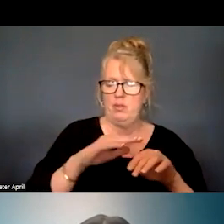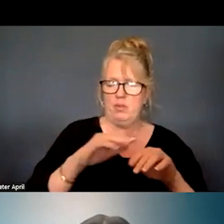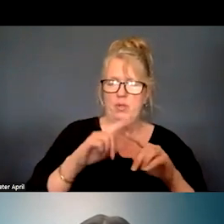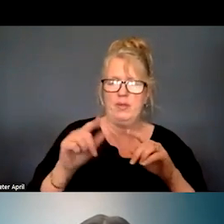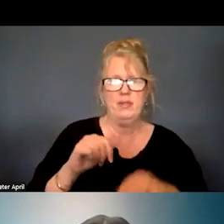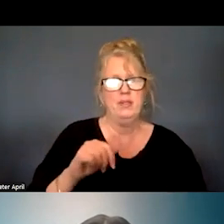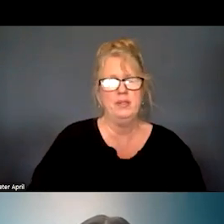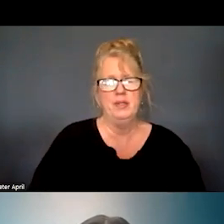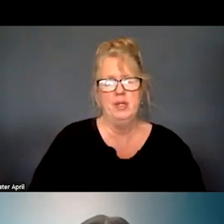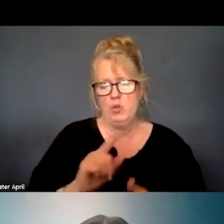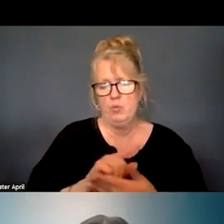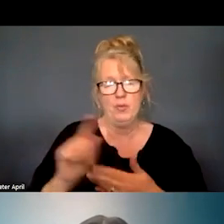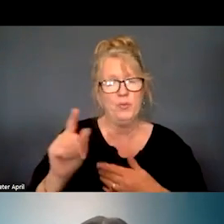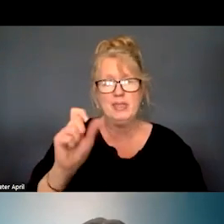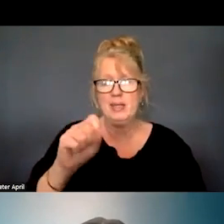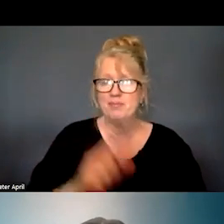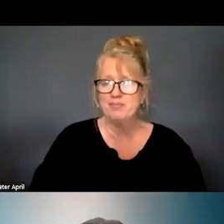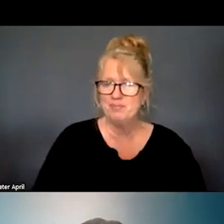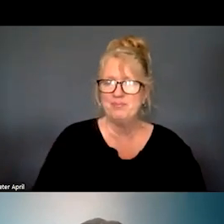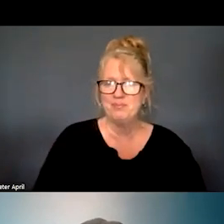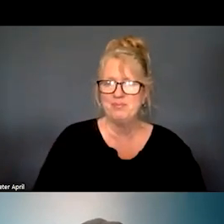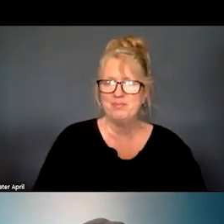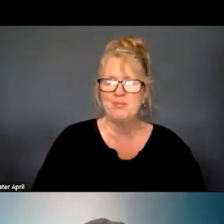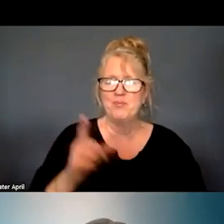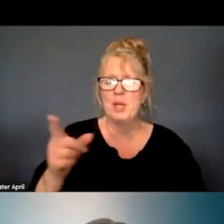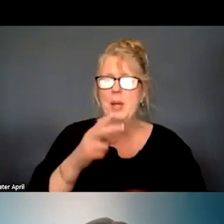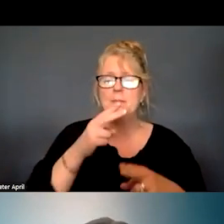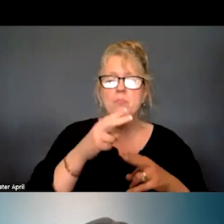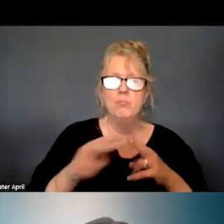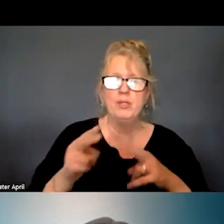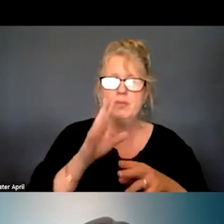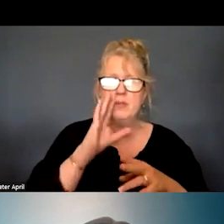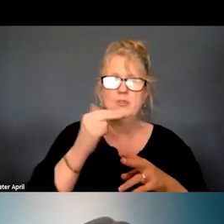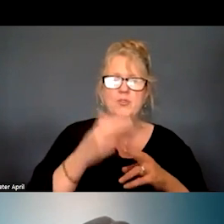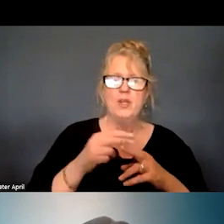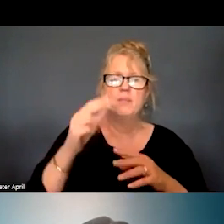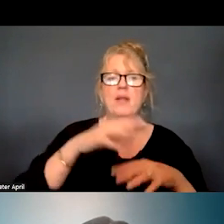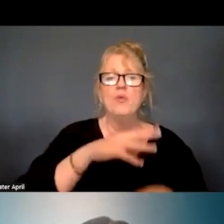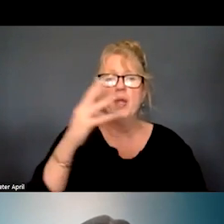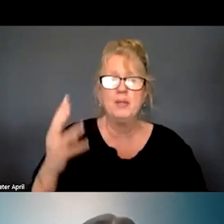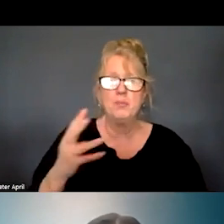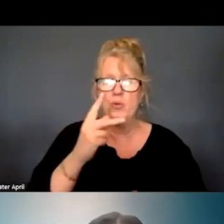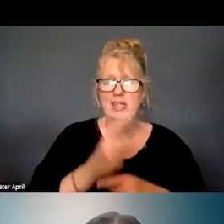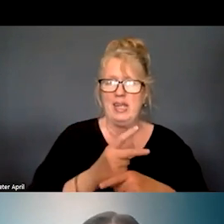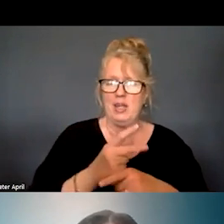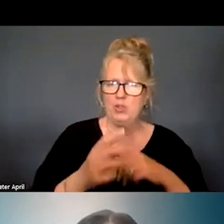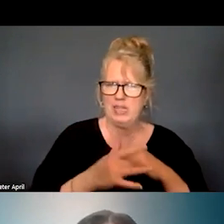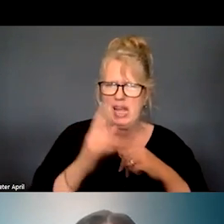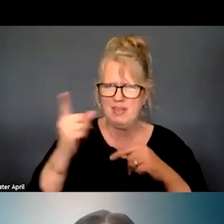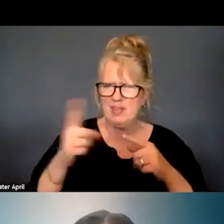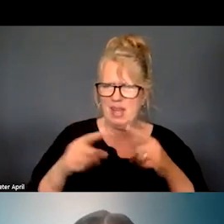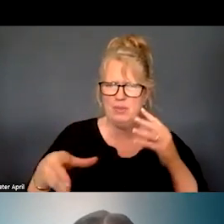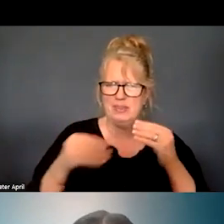7-day week. So yeah. Can you talk very briefly about the Rainbow Care technology? I believe that was added